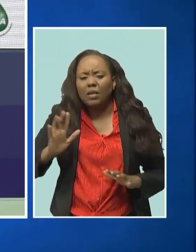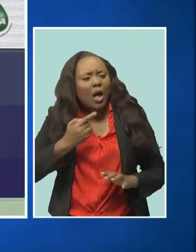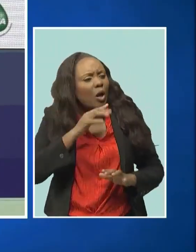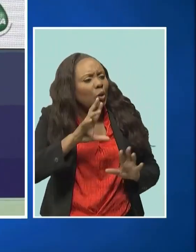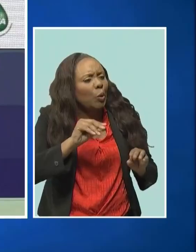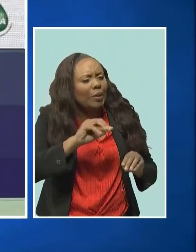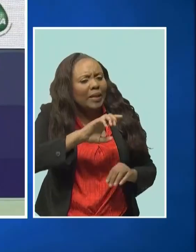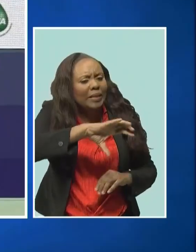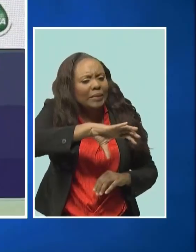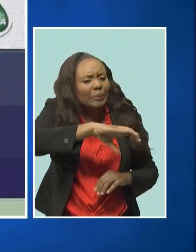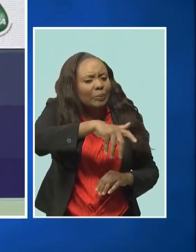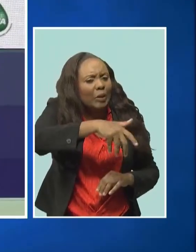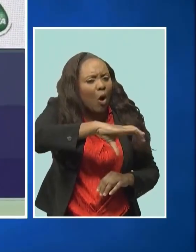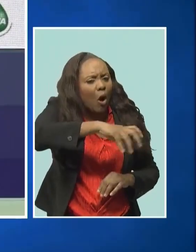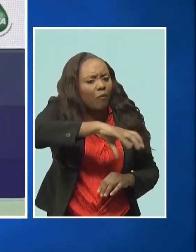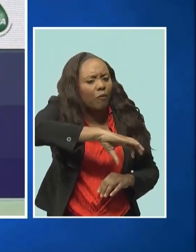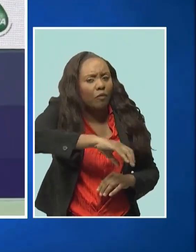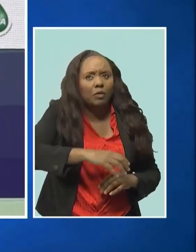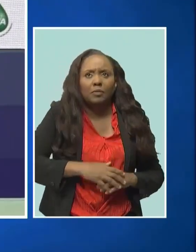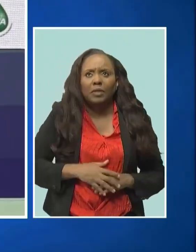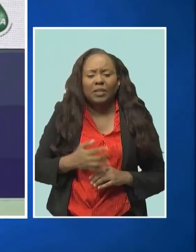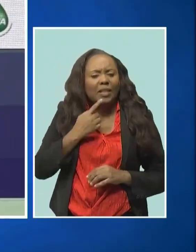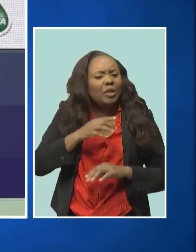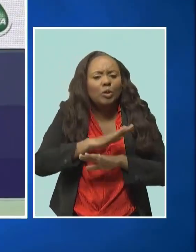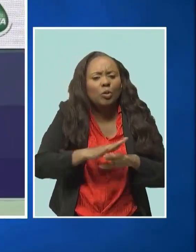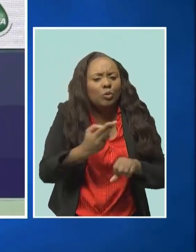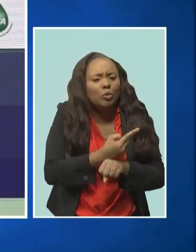flush less, it don't use up as much water.